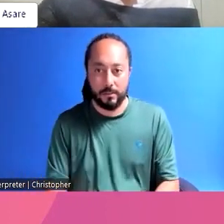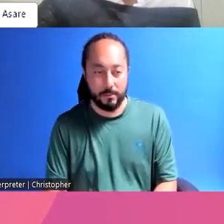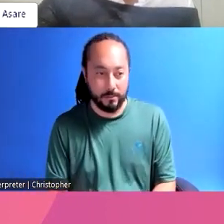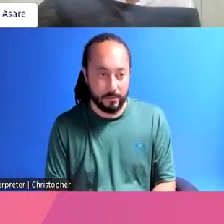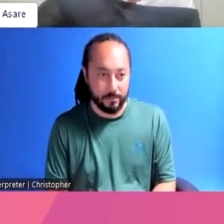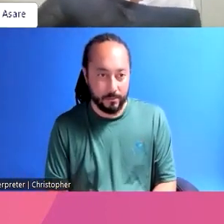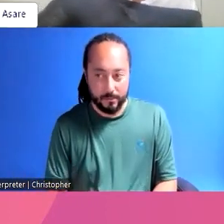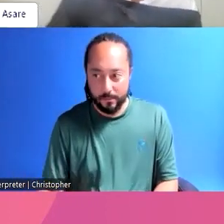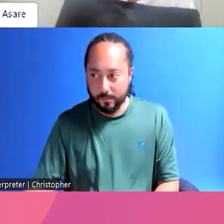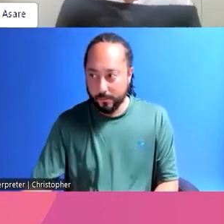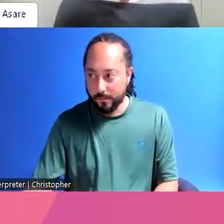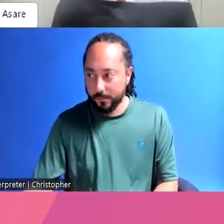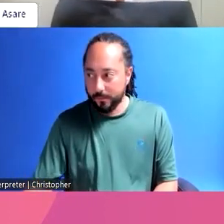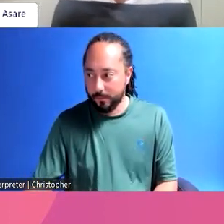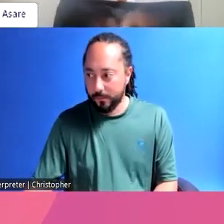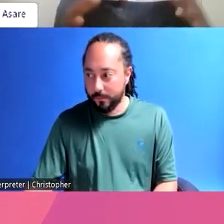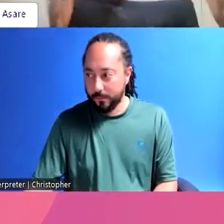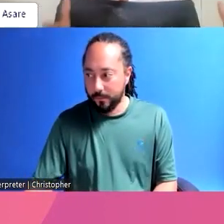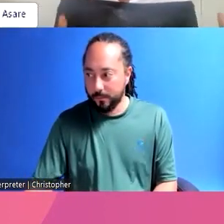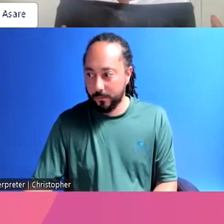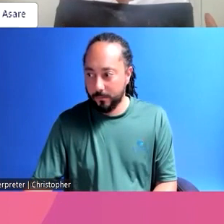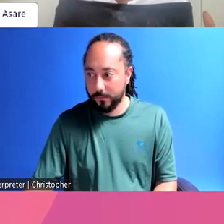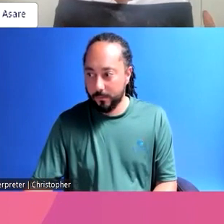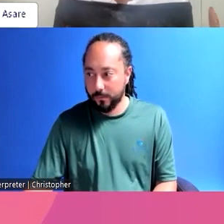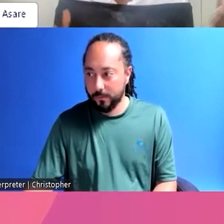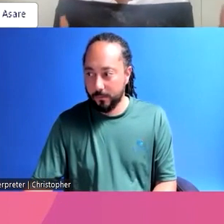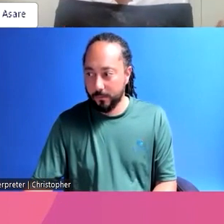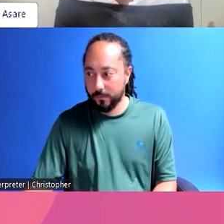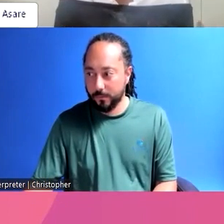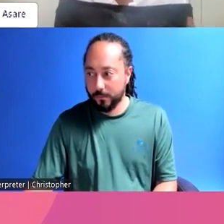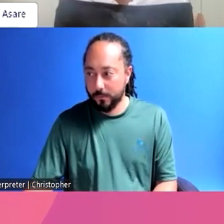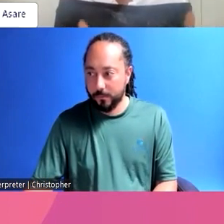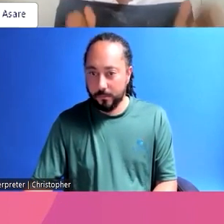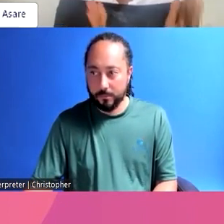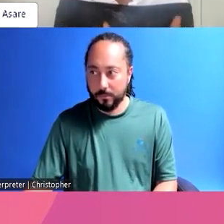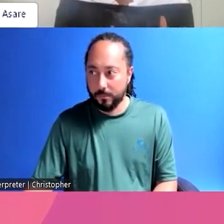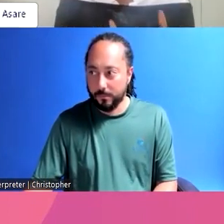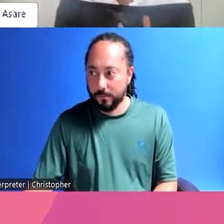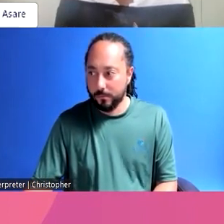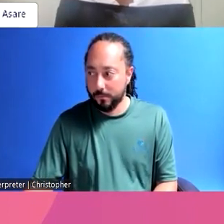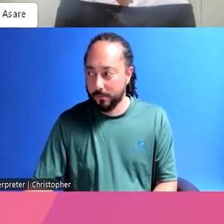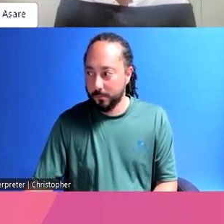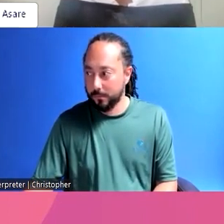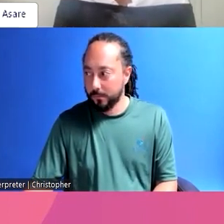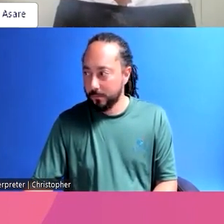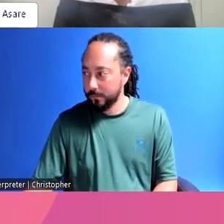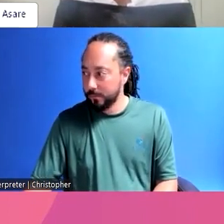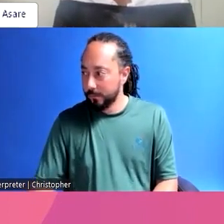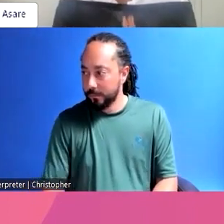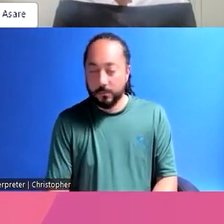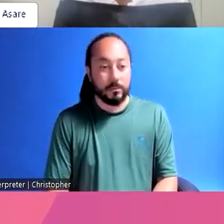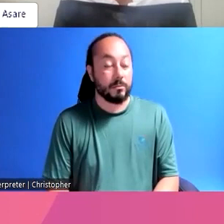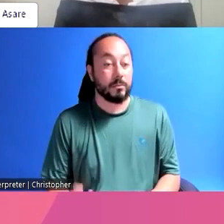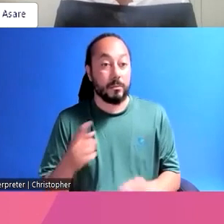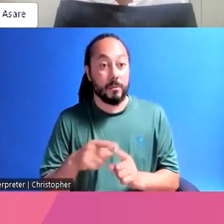And so to note is that we went into this thinking that these rehab professionals are uniquely placed to aid